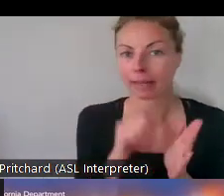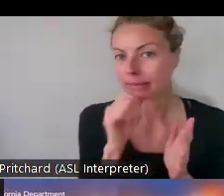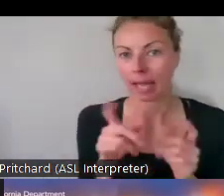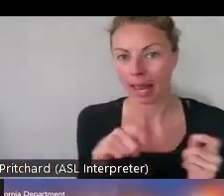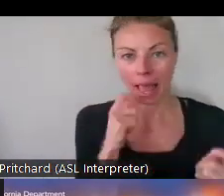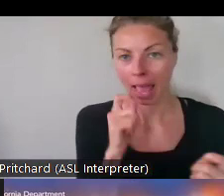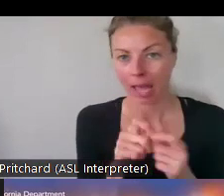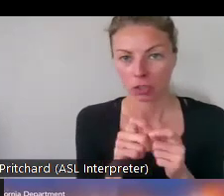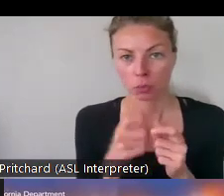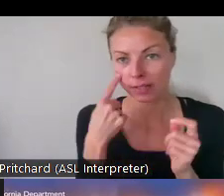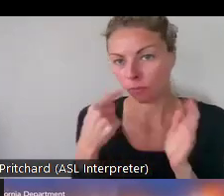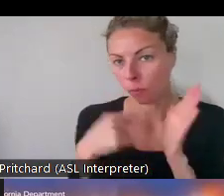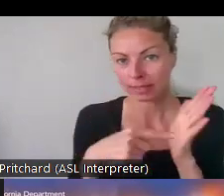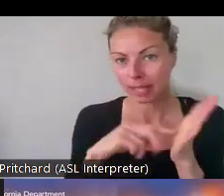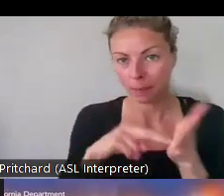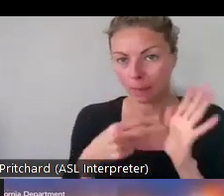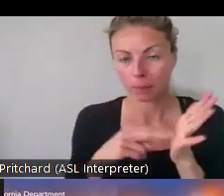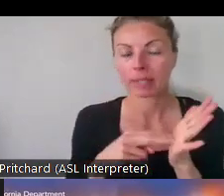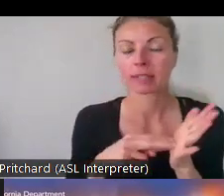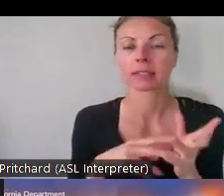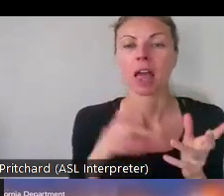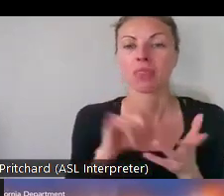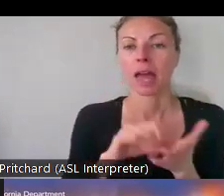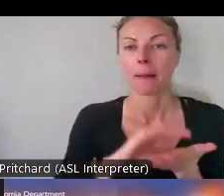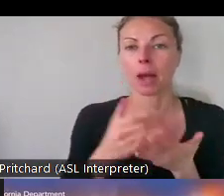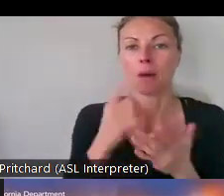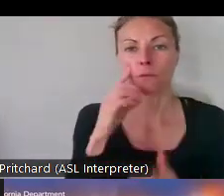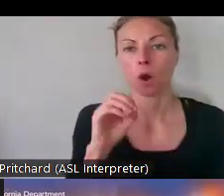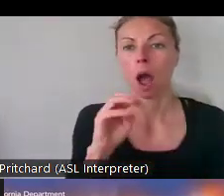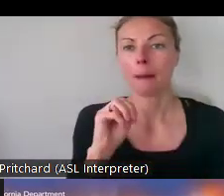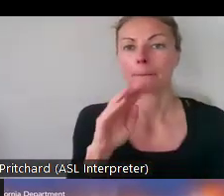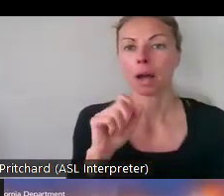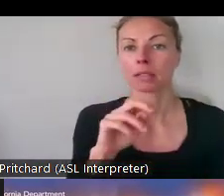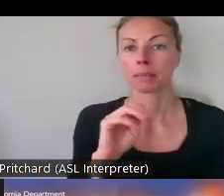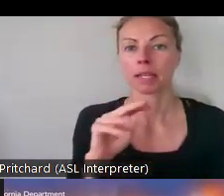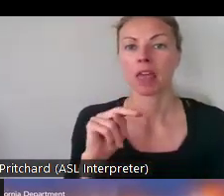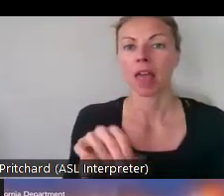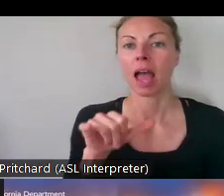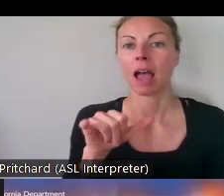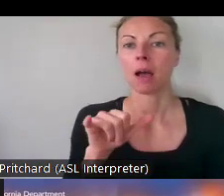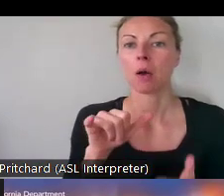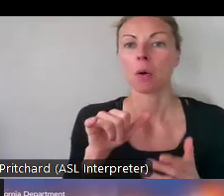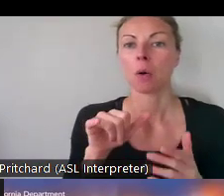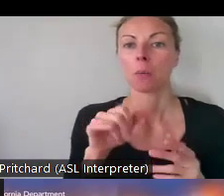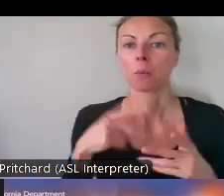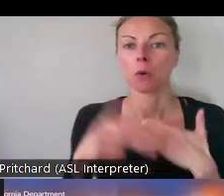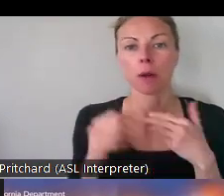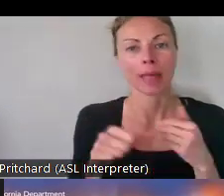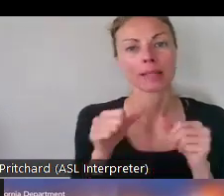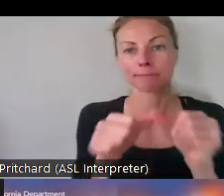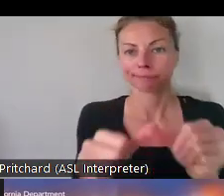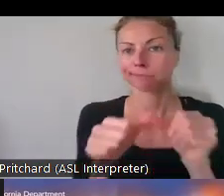accurate. It's just for example purposes. And that amount for the ombudsman program is consistent year to year. So it's a fixed